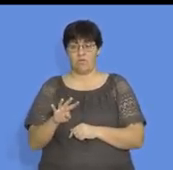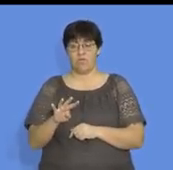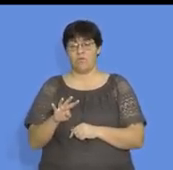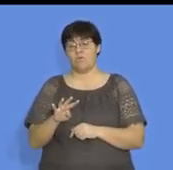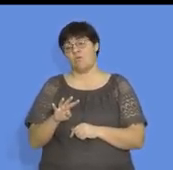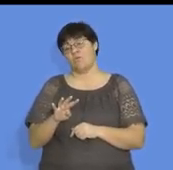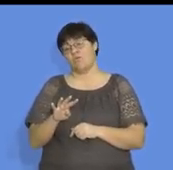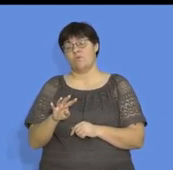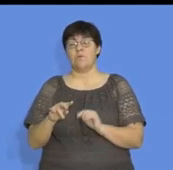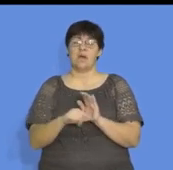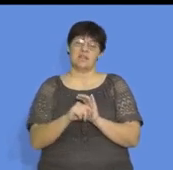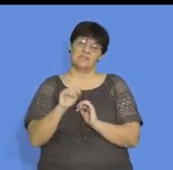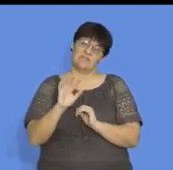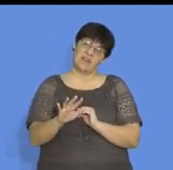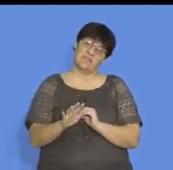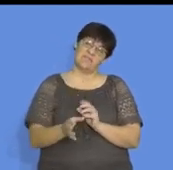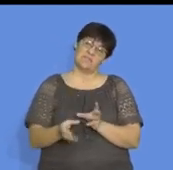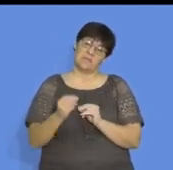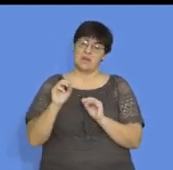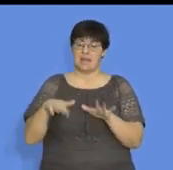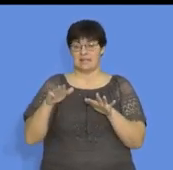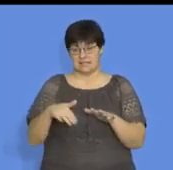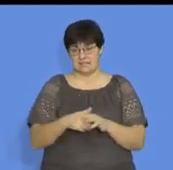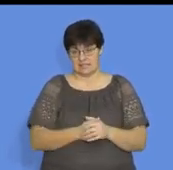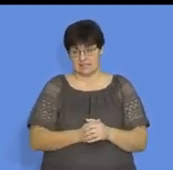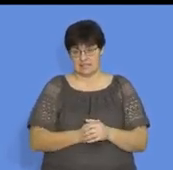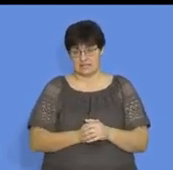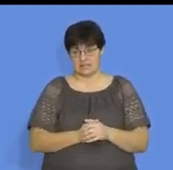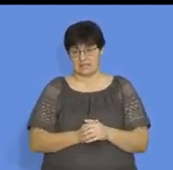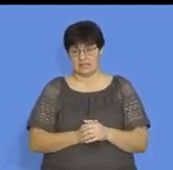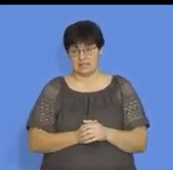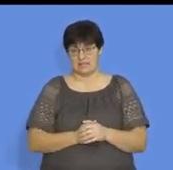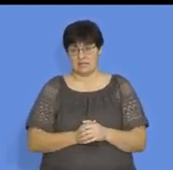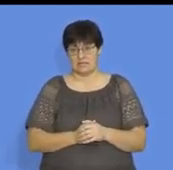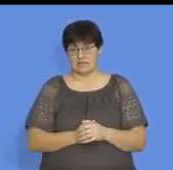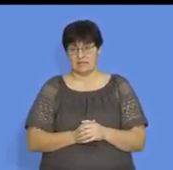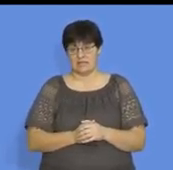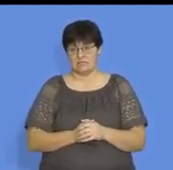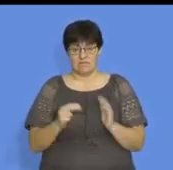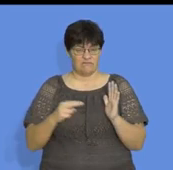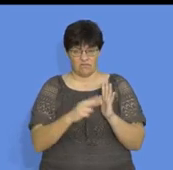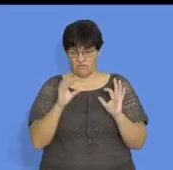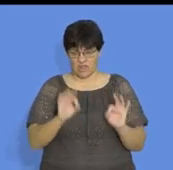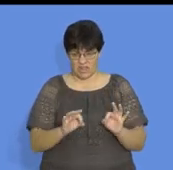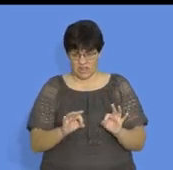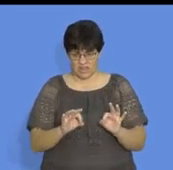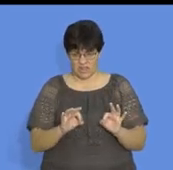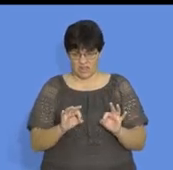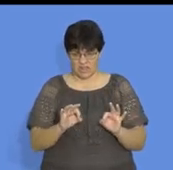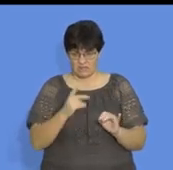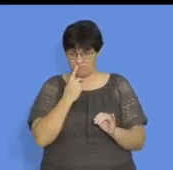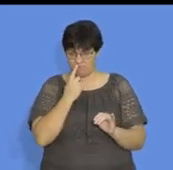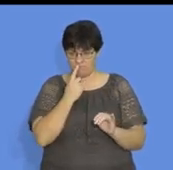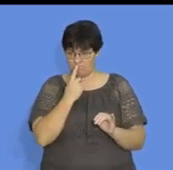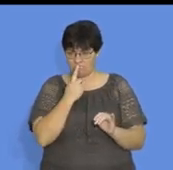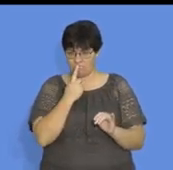5 there will then give me 19. So let me quickly verify that I've done the right thing